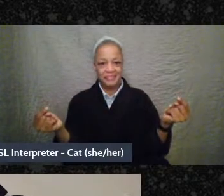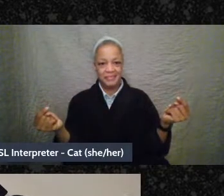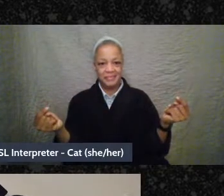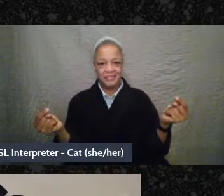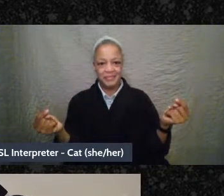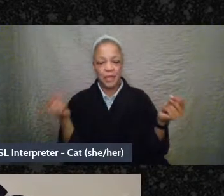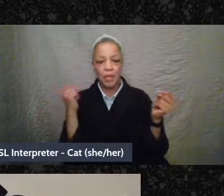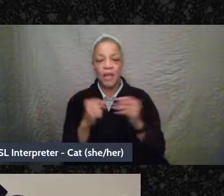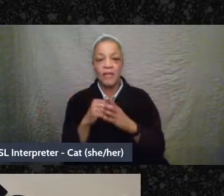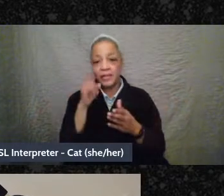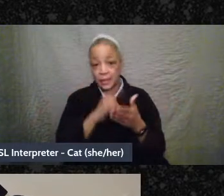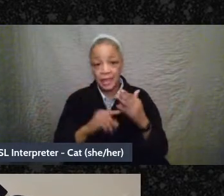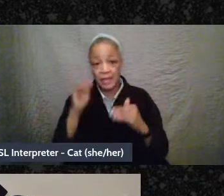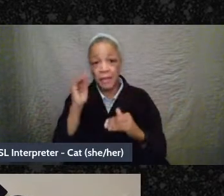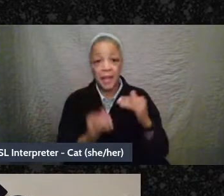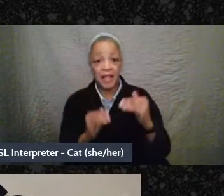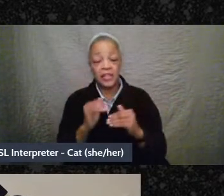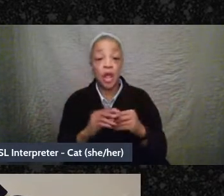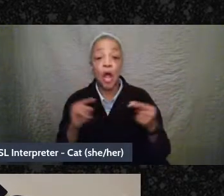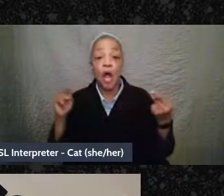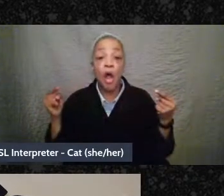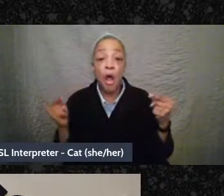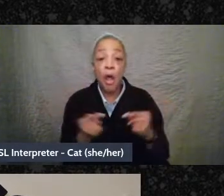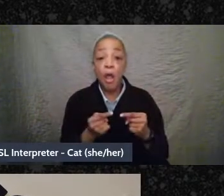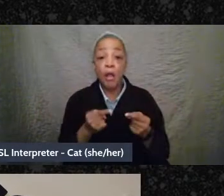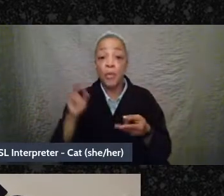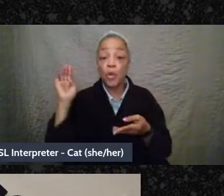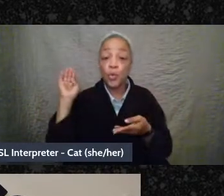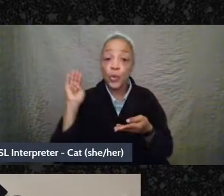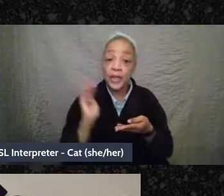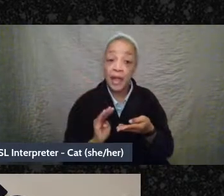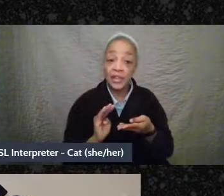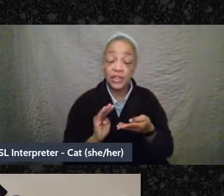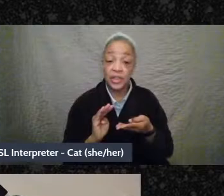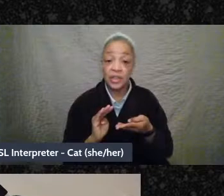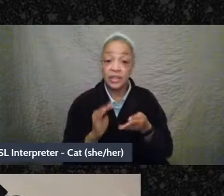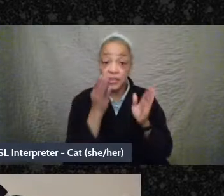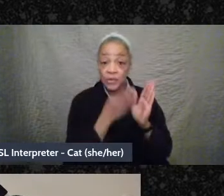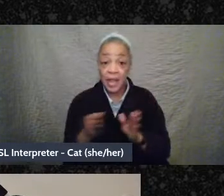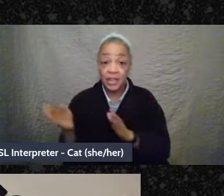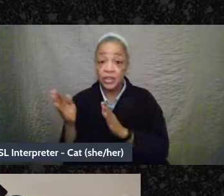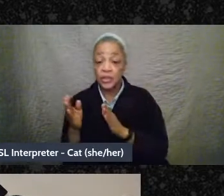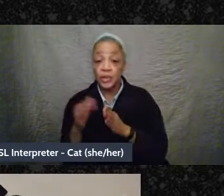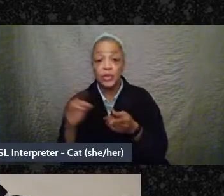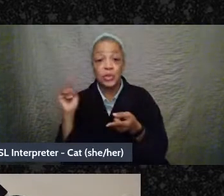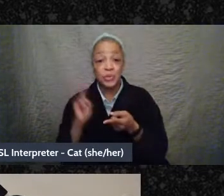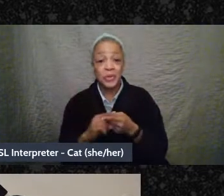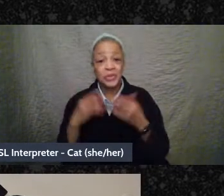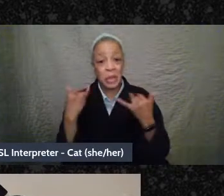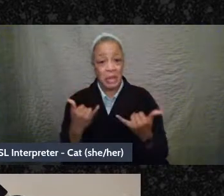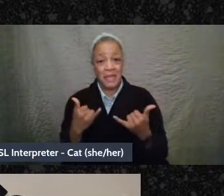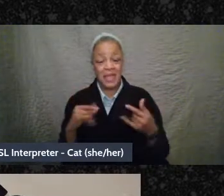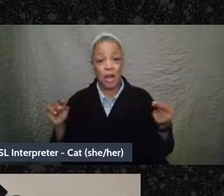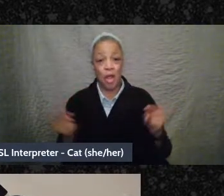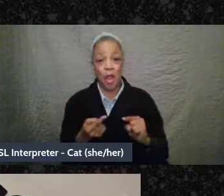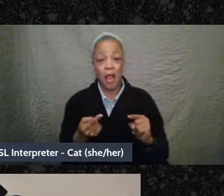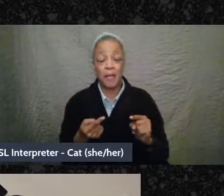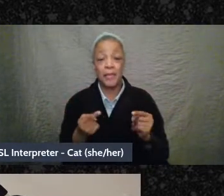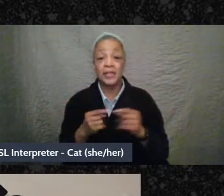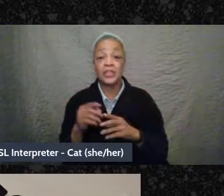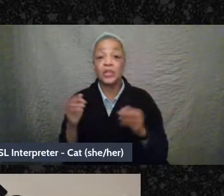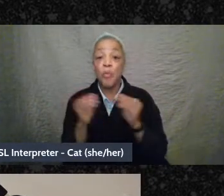the balance between our harm reduction strategies. What are we doing to reduce immediate harm so that more people can stay out of cages to